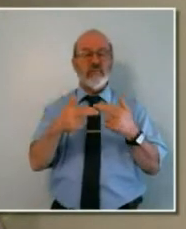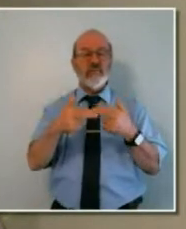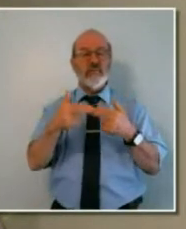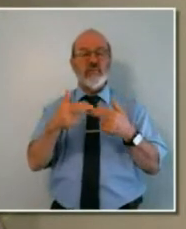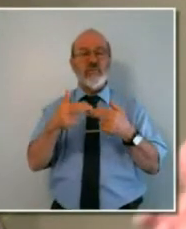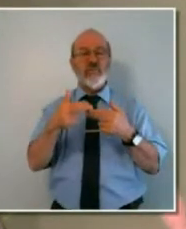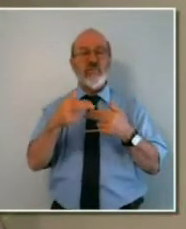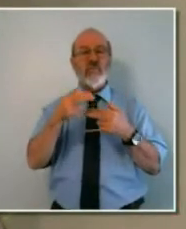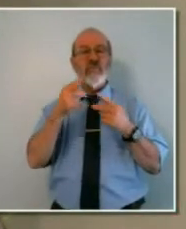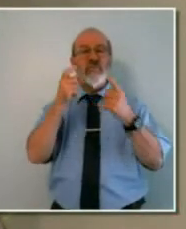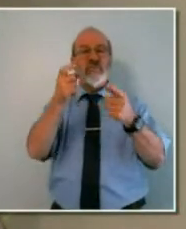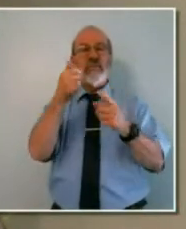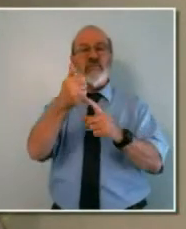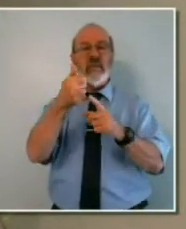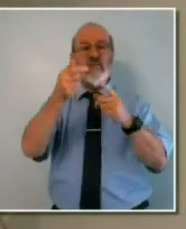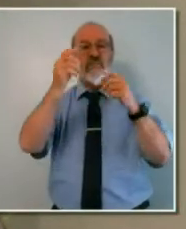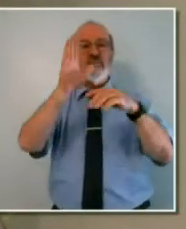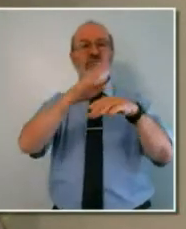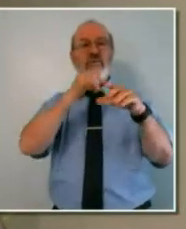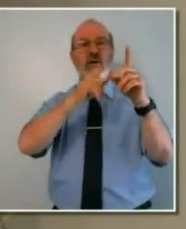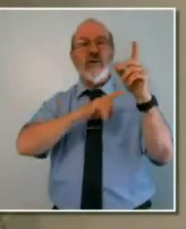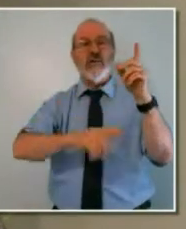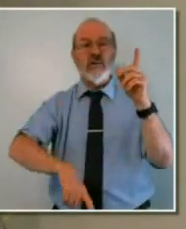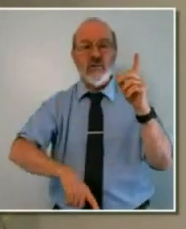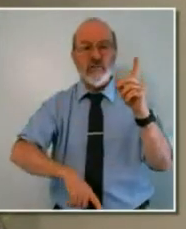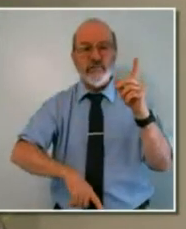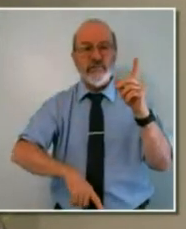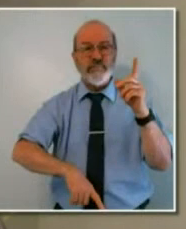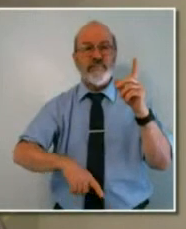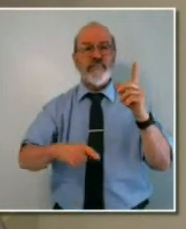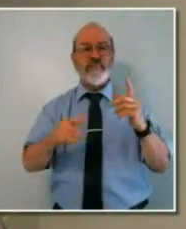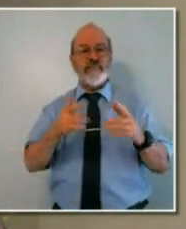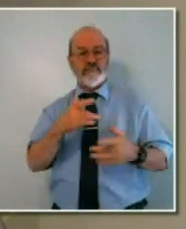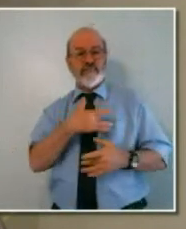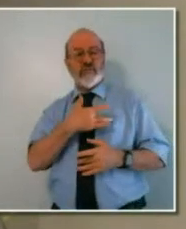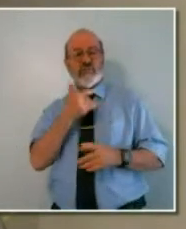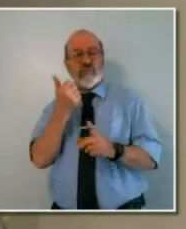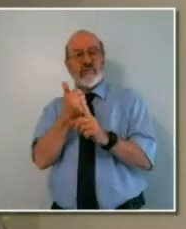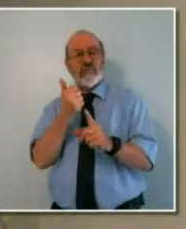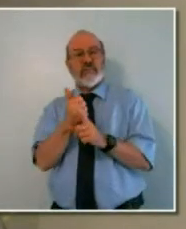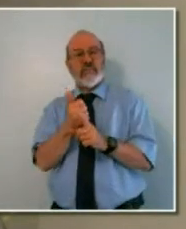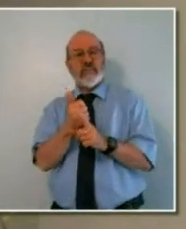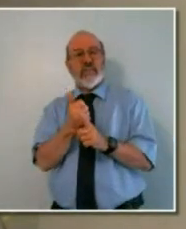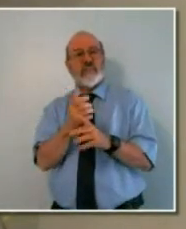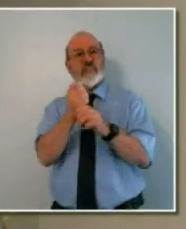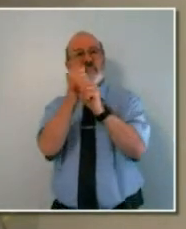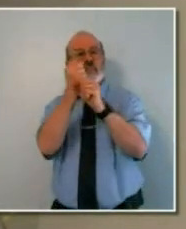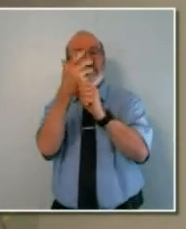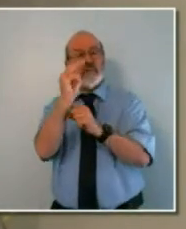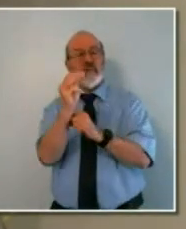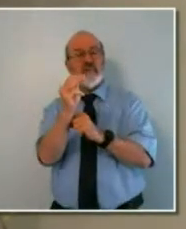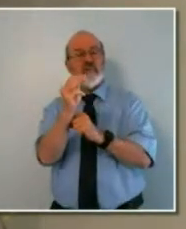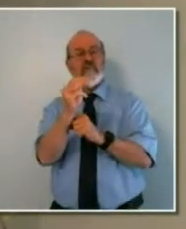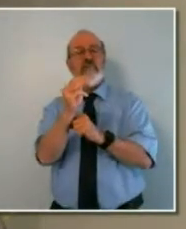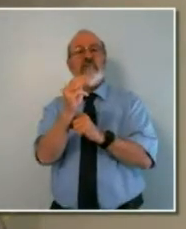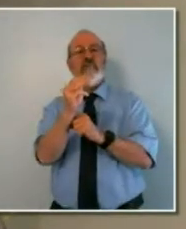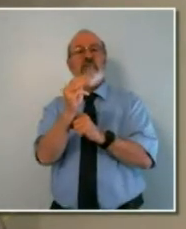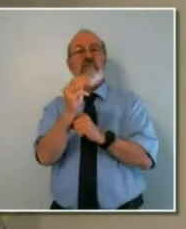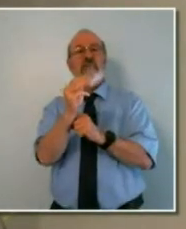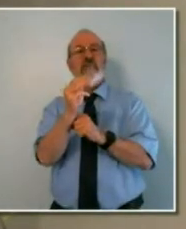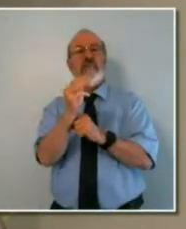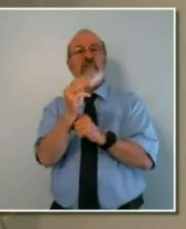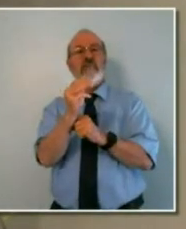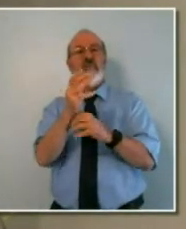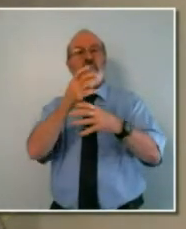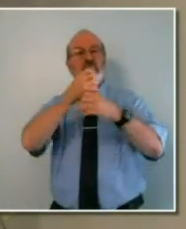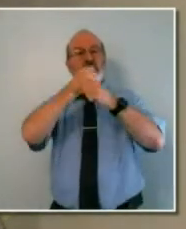yourself to calling upon the Lord and stir up yourself to take hold of Him? The idea of taking hold means you tie yourself